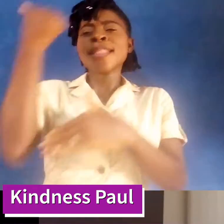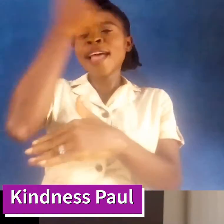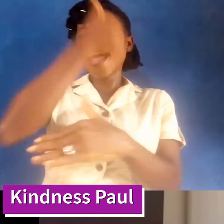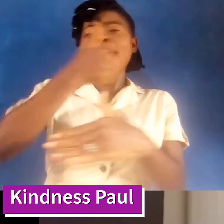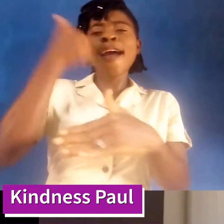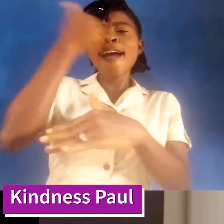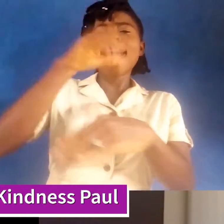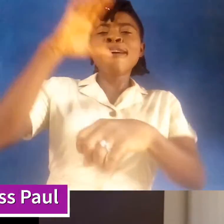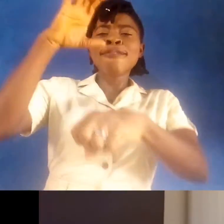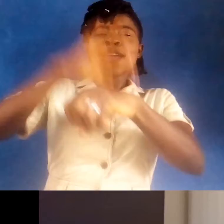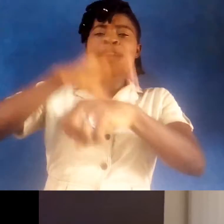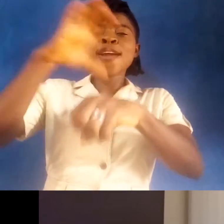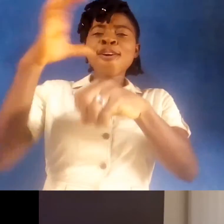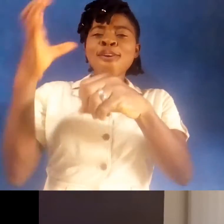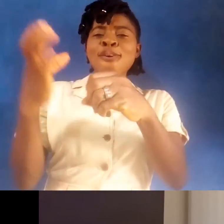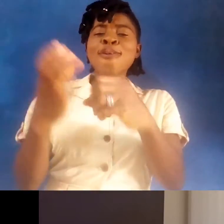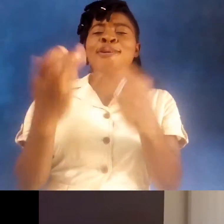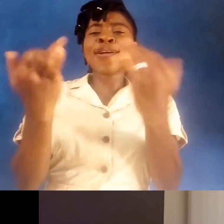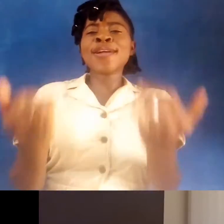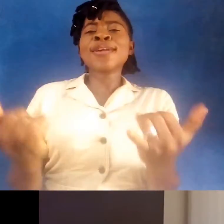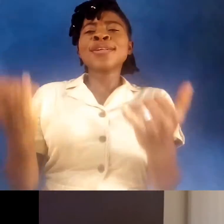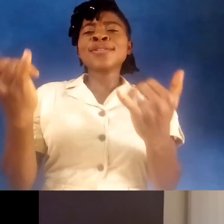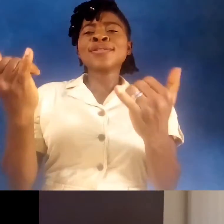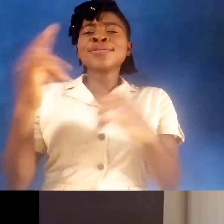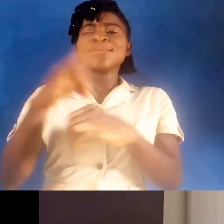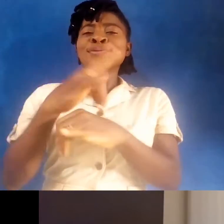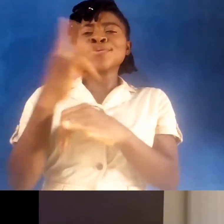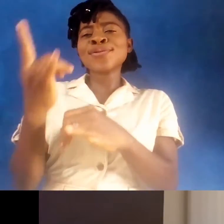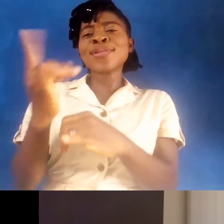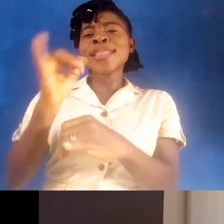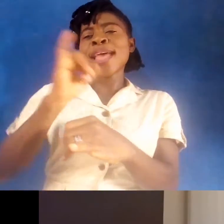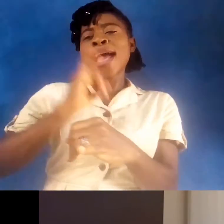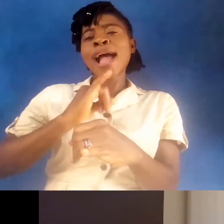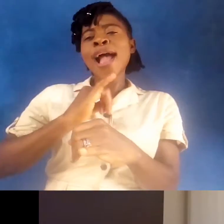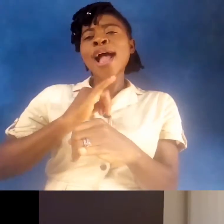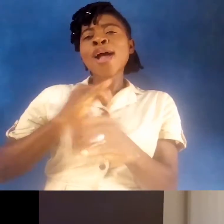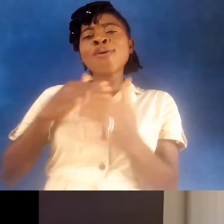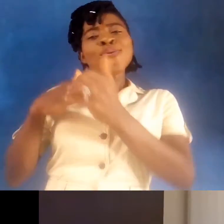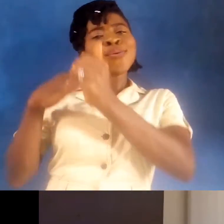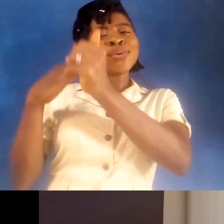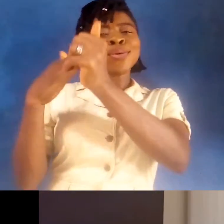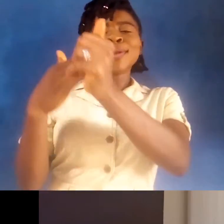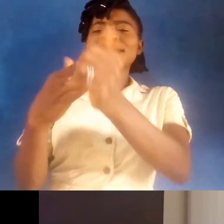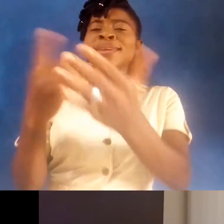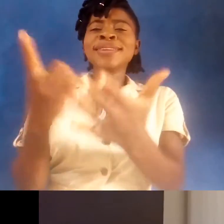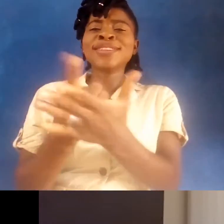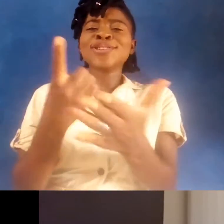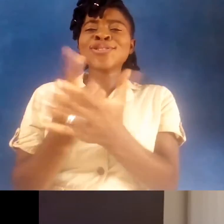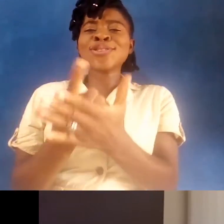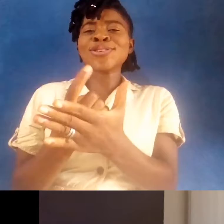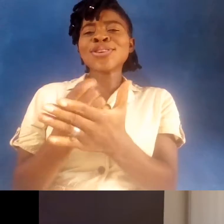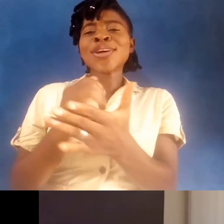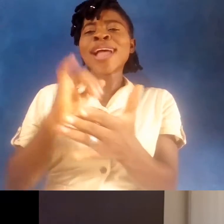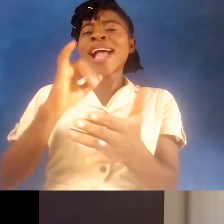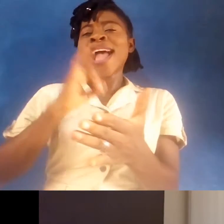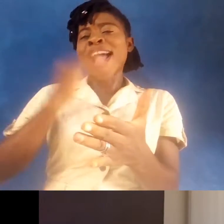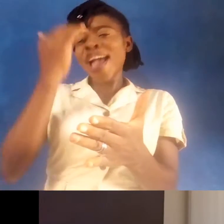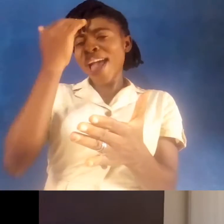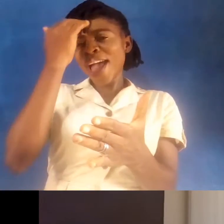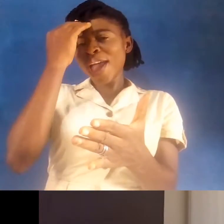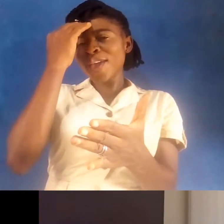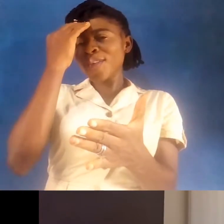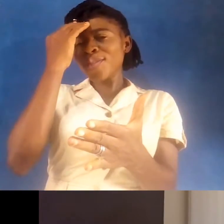I'm going to be taking the stage. I know that you've not missed me so much. We've been having Mary